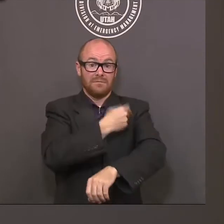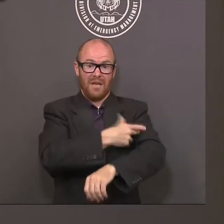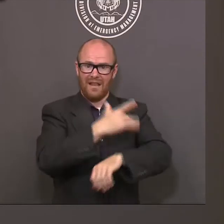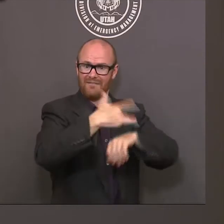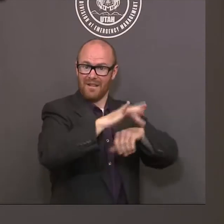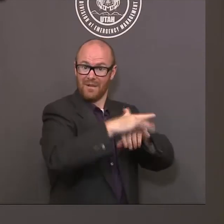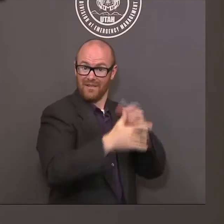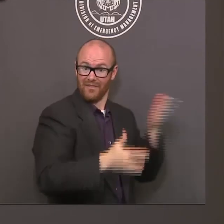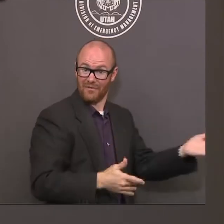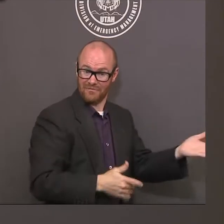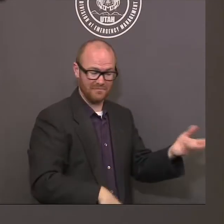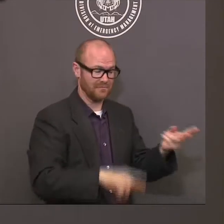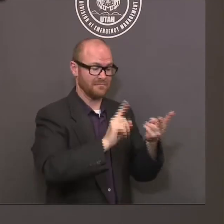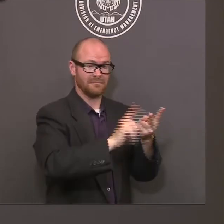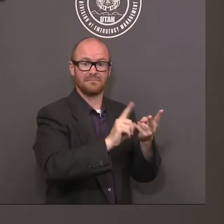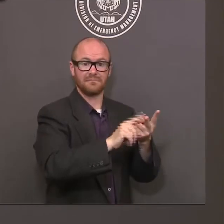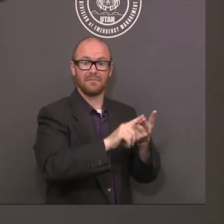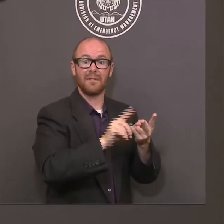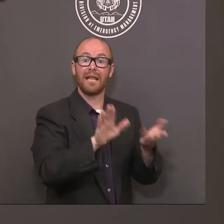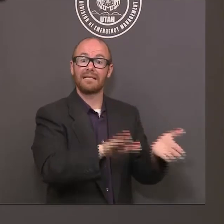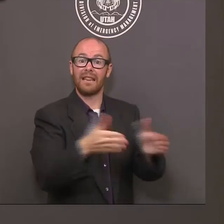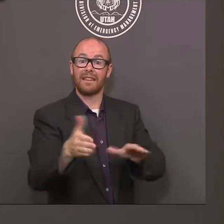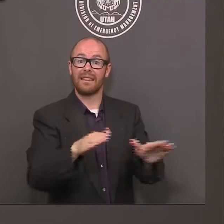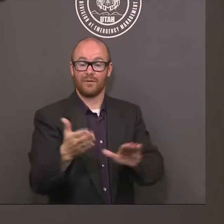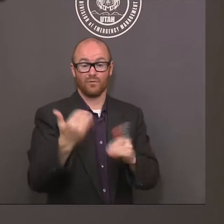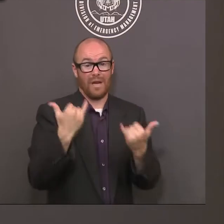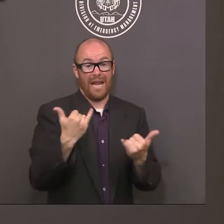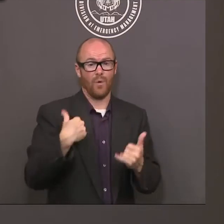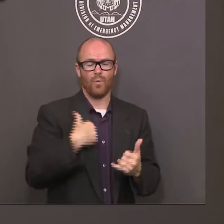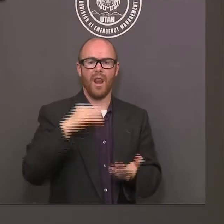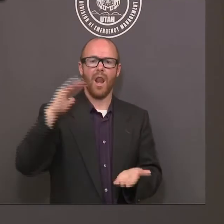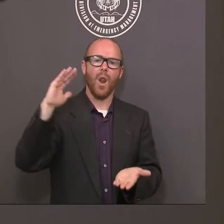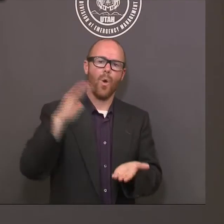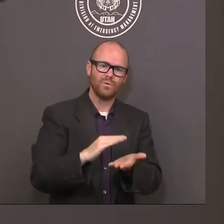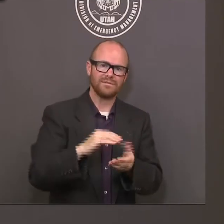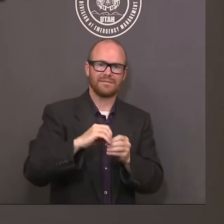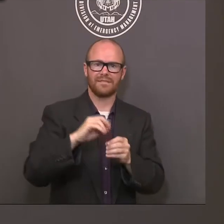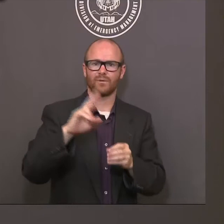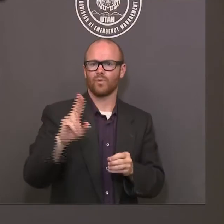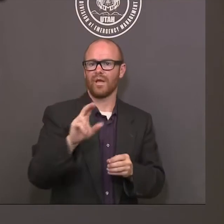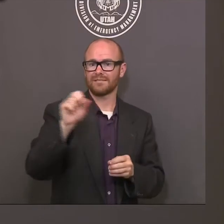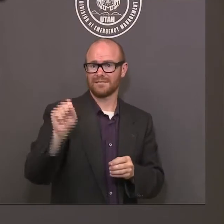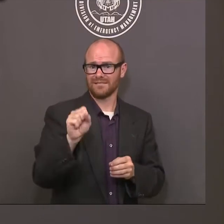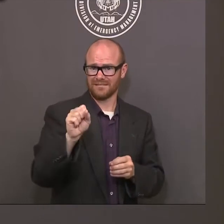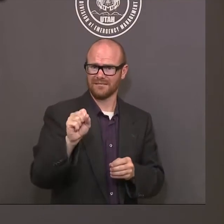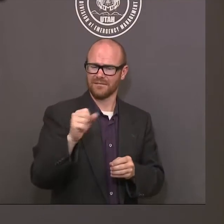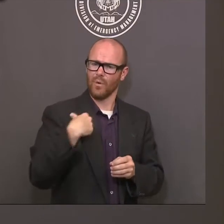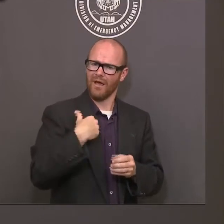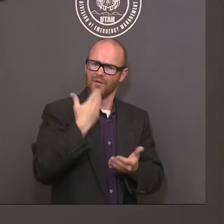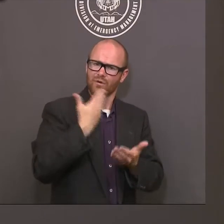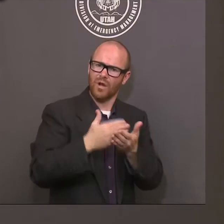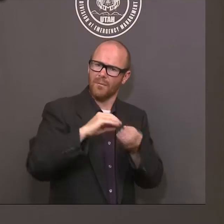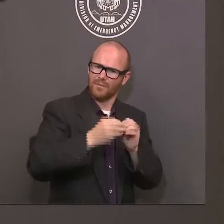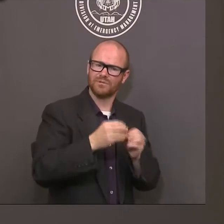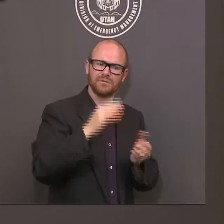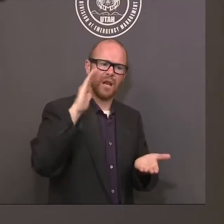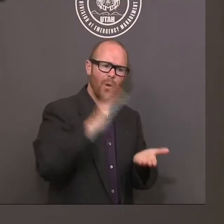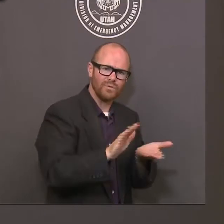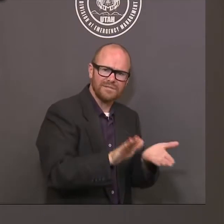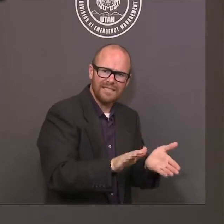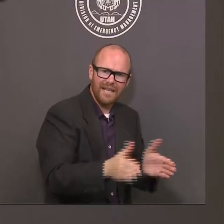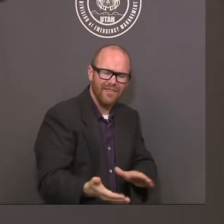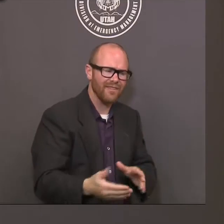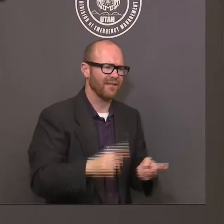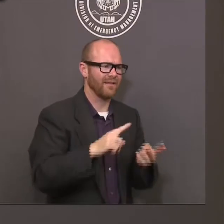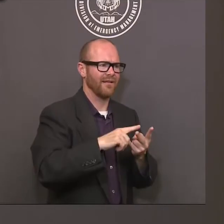our mortality rates, which are the lowest in the nation, at less than 1% right now. We have some good numbers out there too, but it does cause us concern